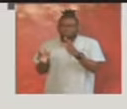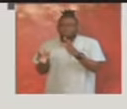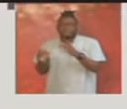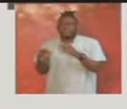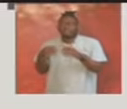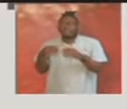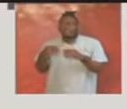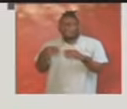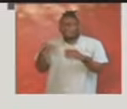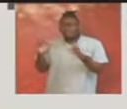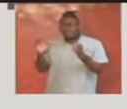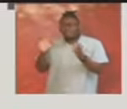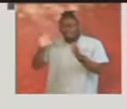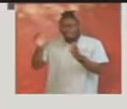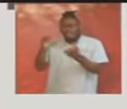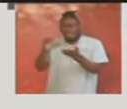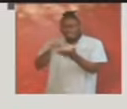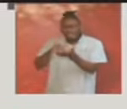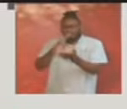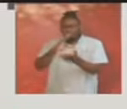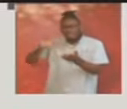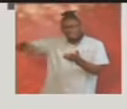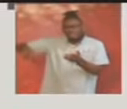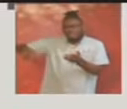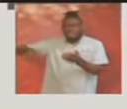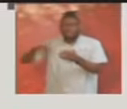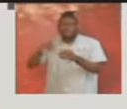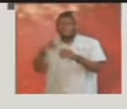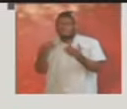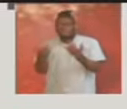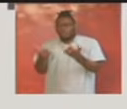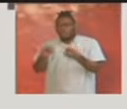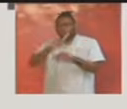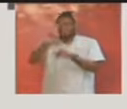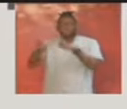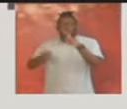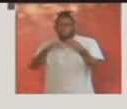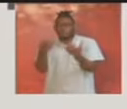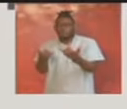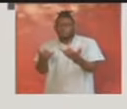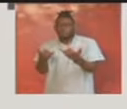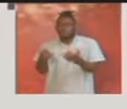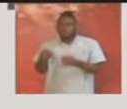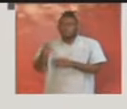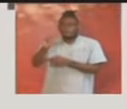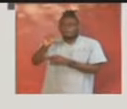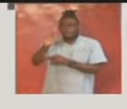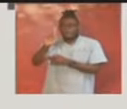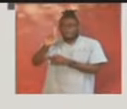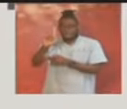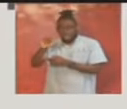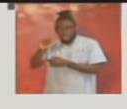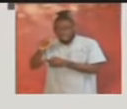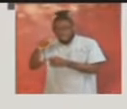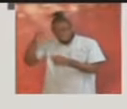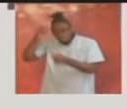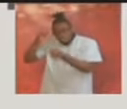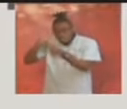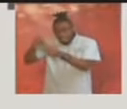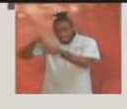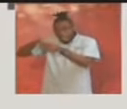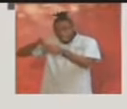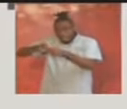into the question and answer segment at this time. Members of the media are asked to begin by stating your name and the name of the media house